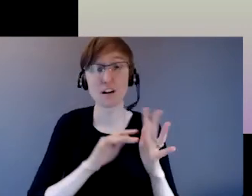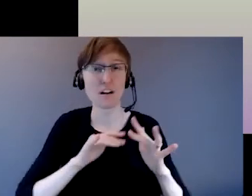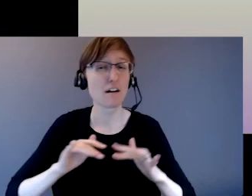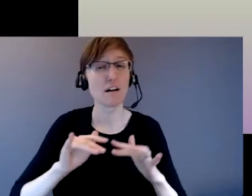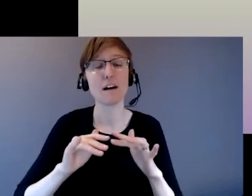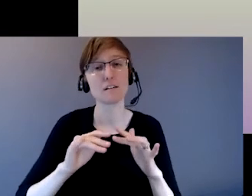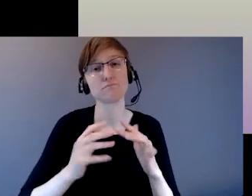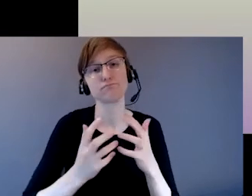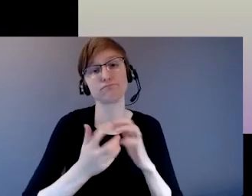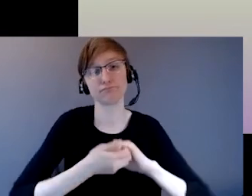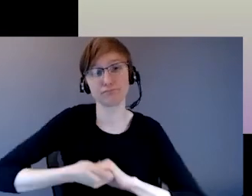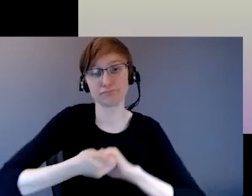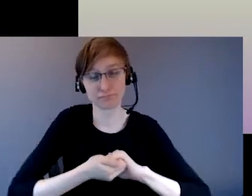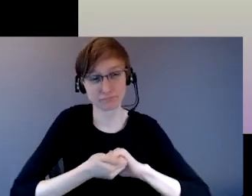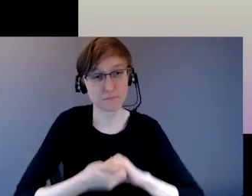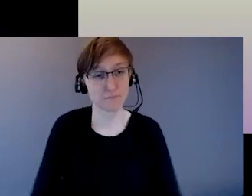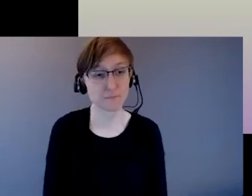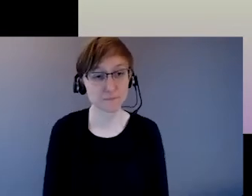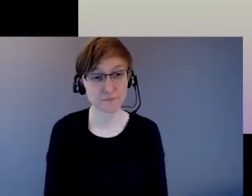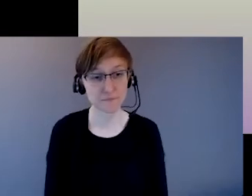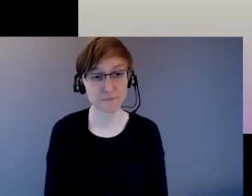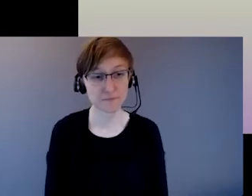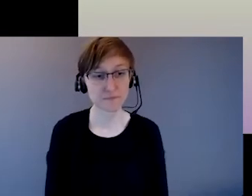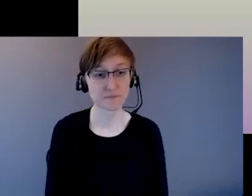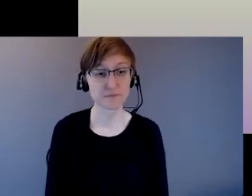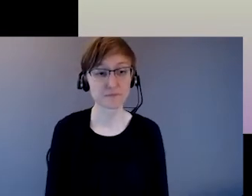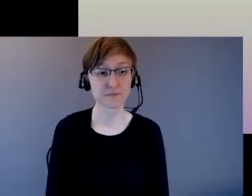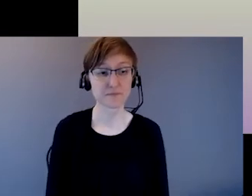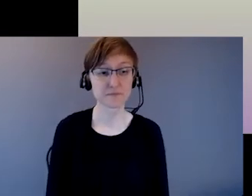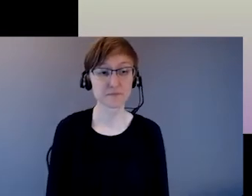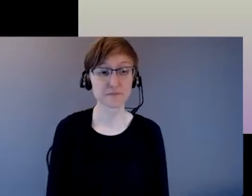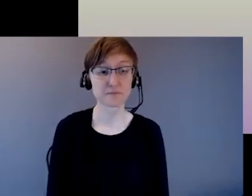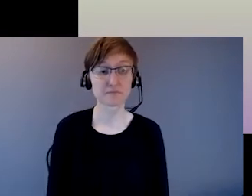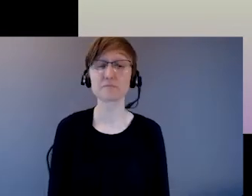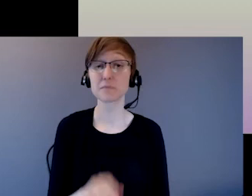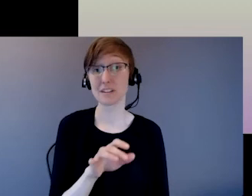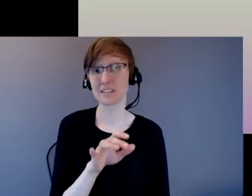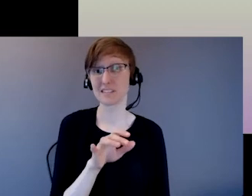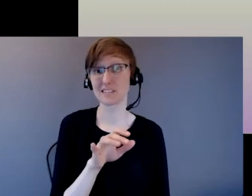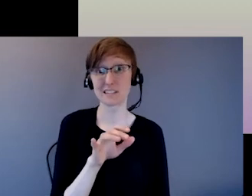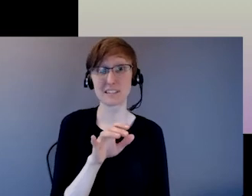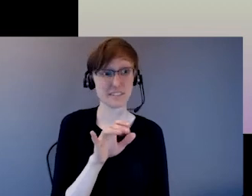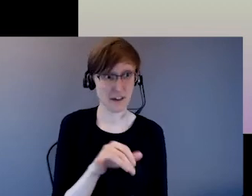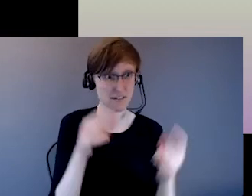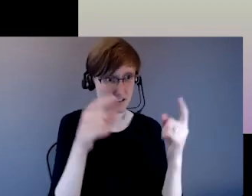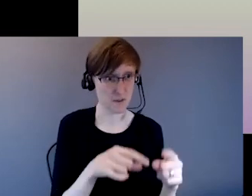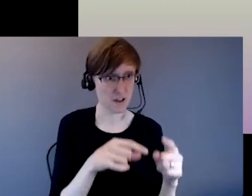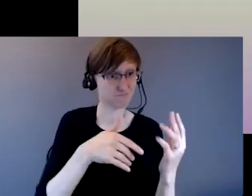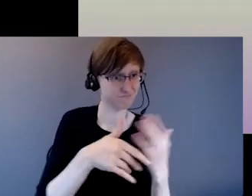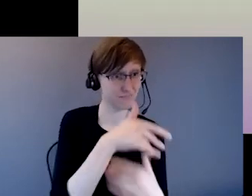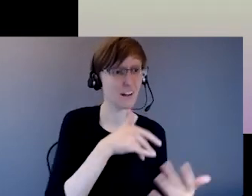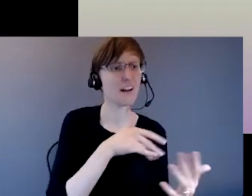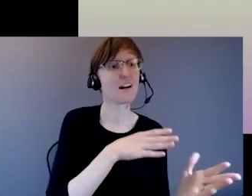inclusion aspect of that lends very much so to leadership development, because it creates active